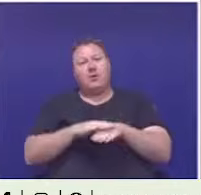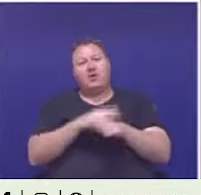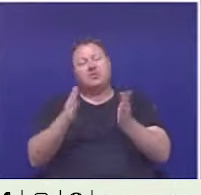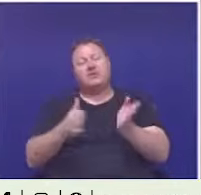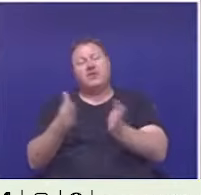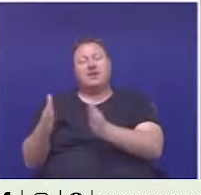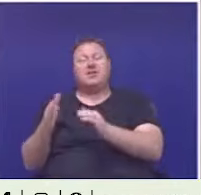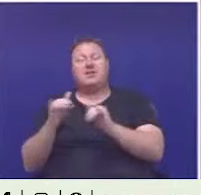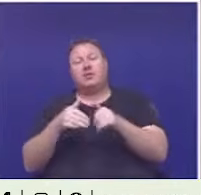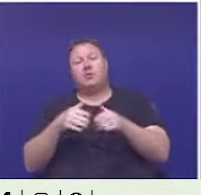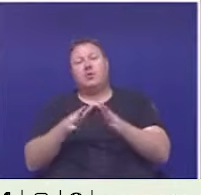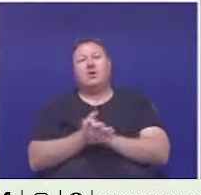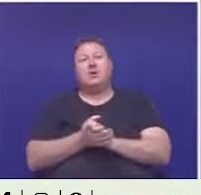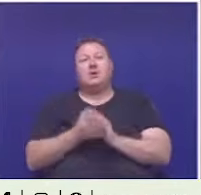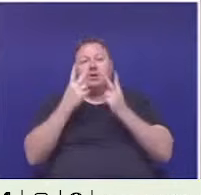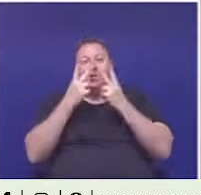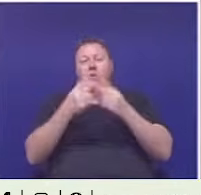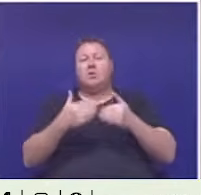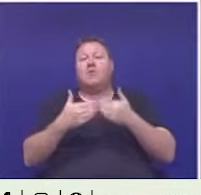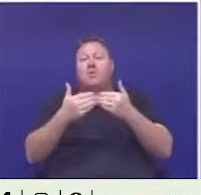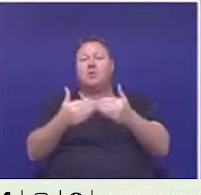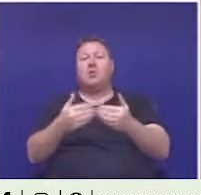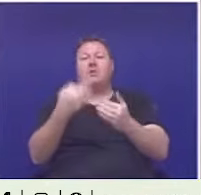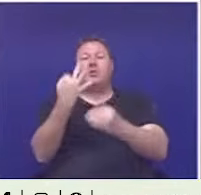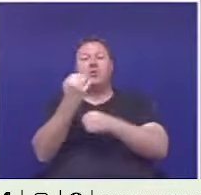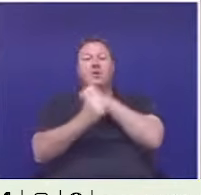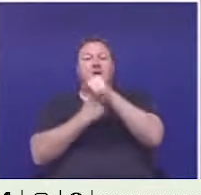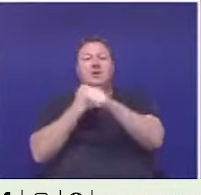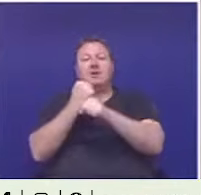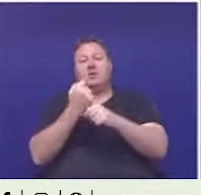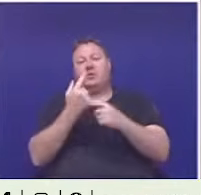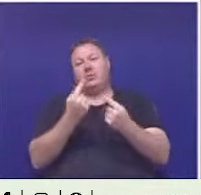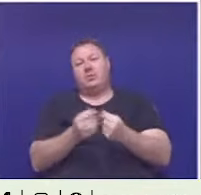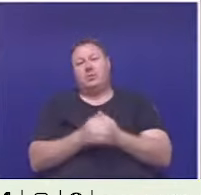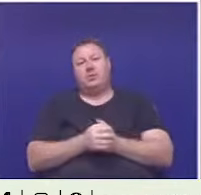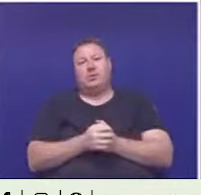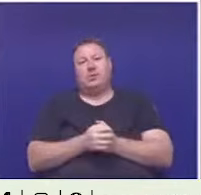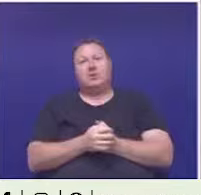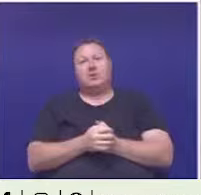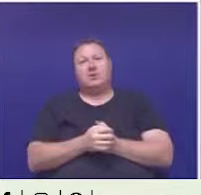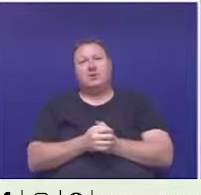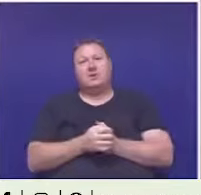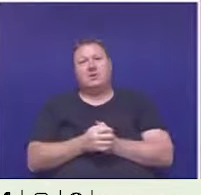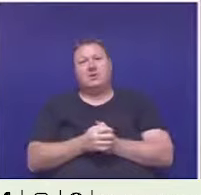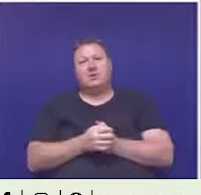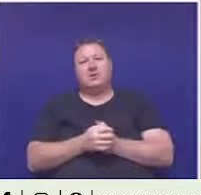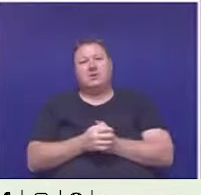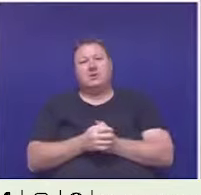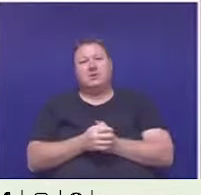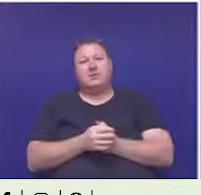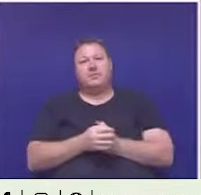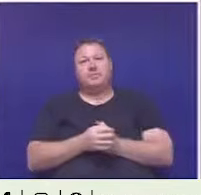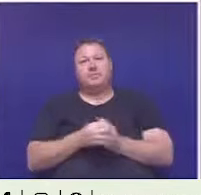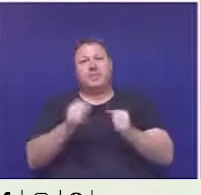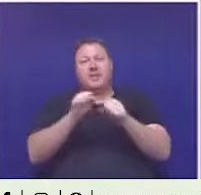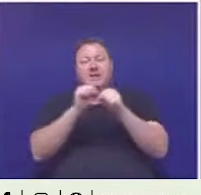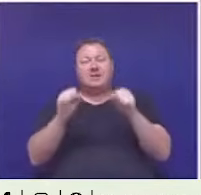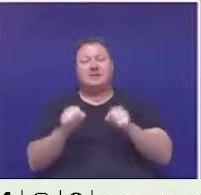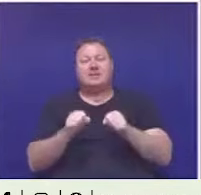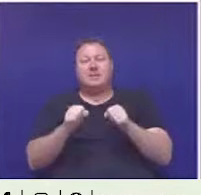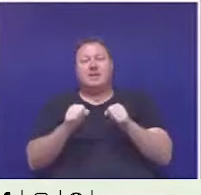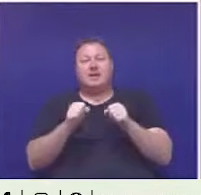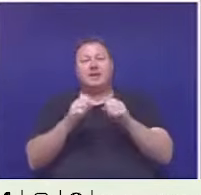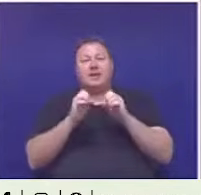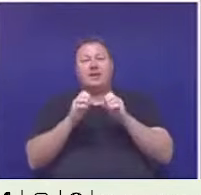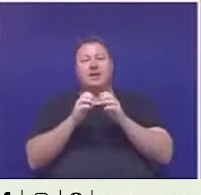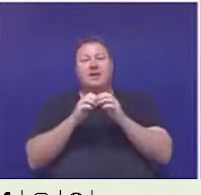looking forward to what the next 3 years will do when we take the systemic exam again for grade 3s,